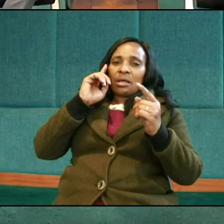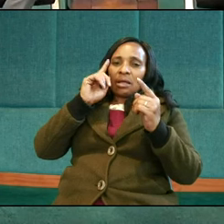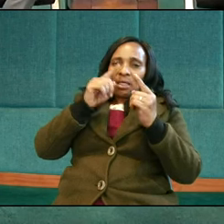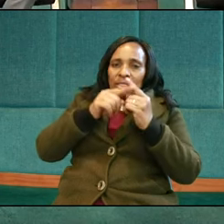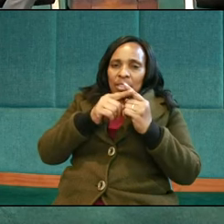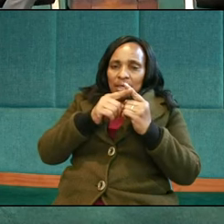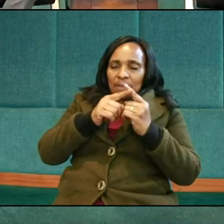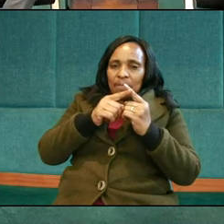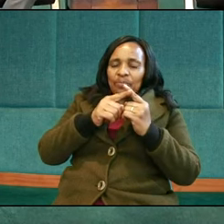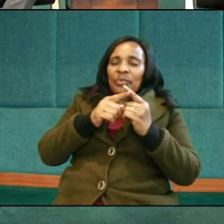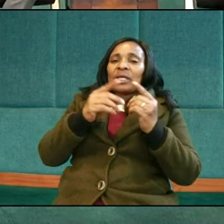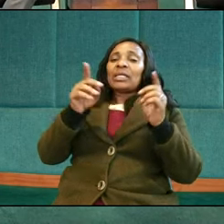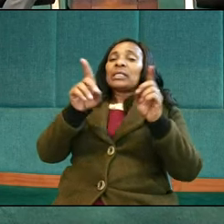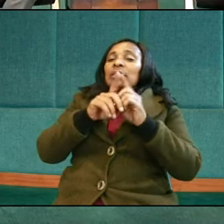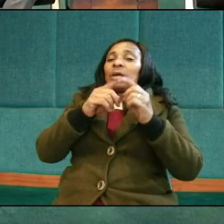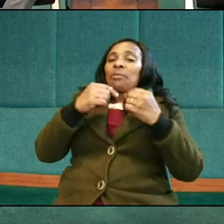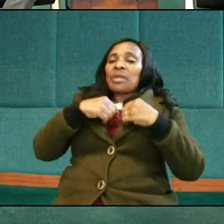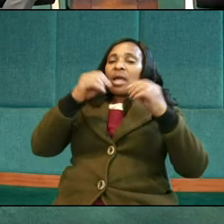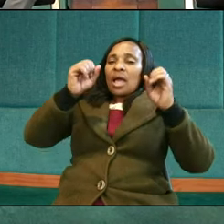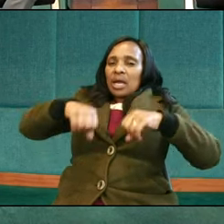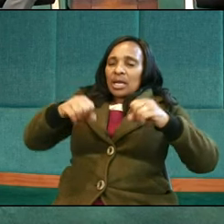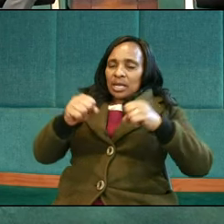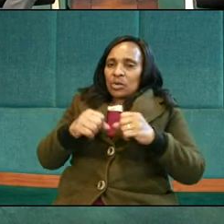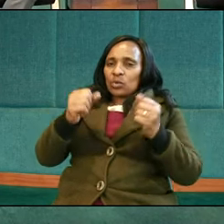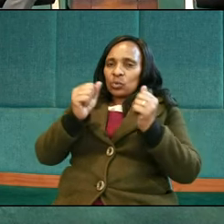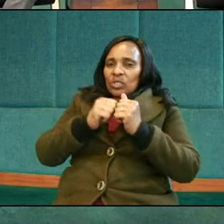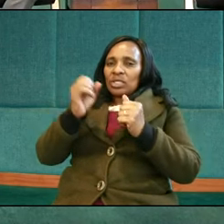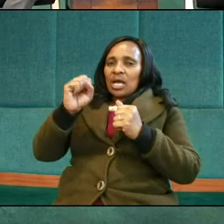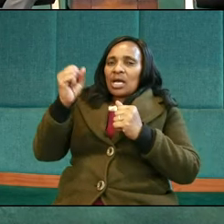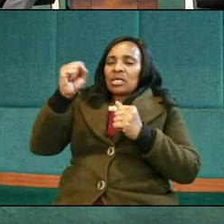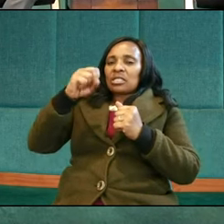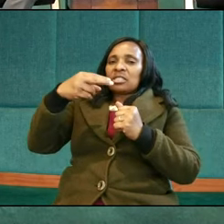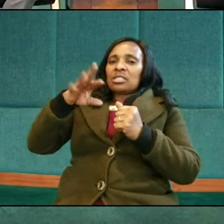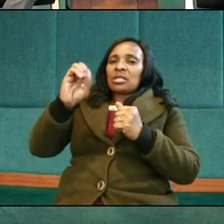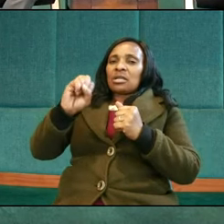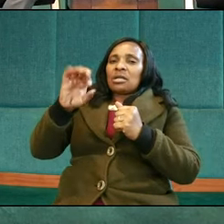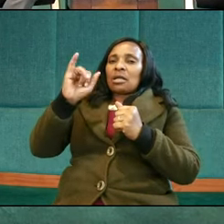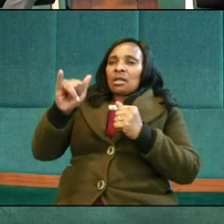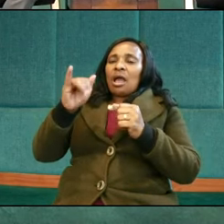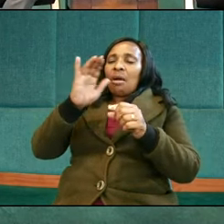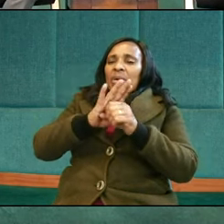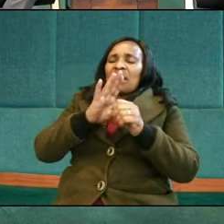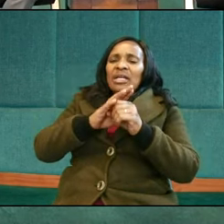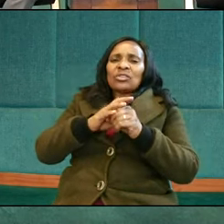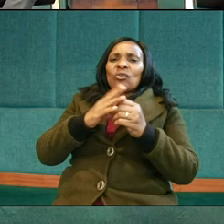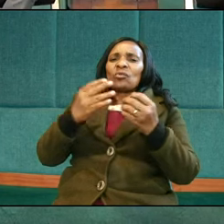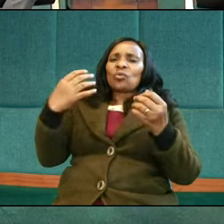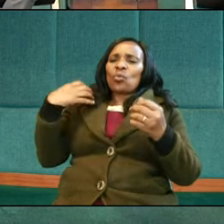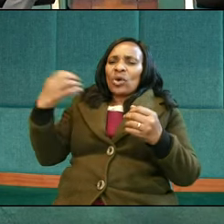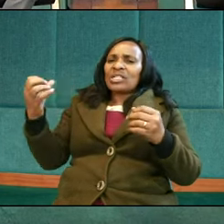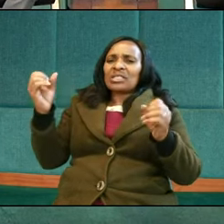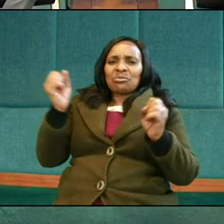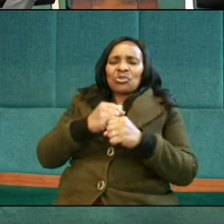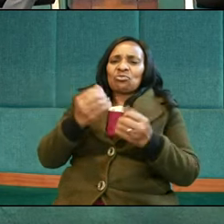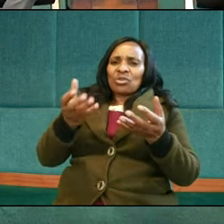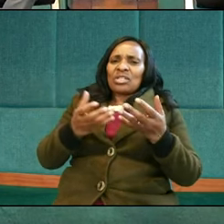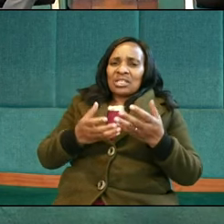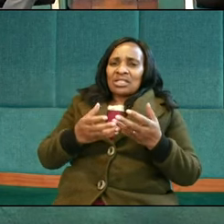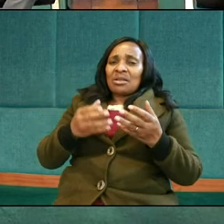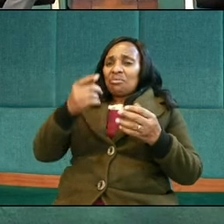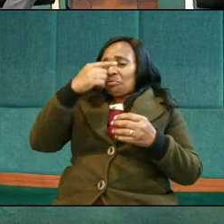Yeah, I also agree. I agree with Ashley on that one. Abundance of wealth isn't really needed because all the rest